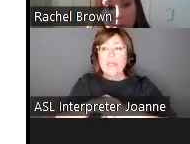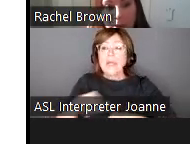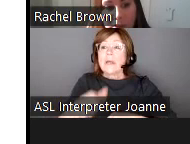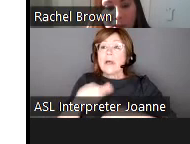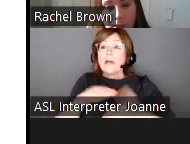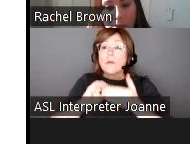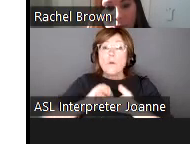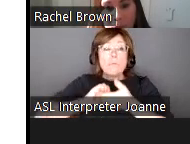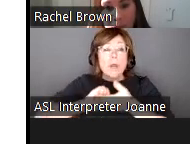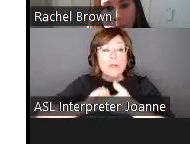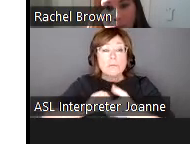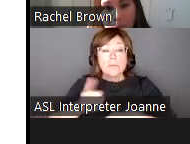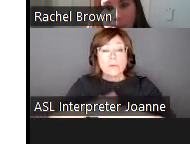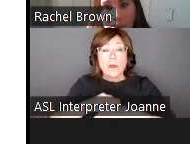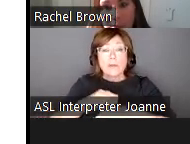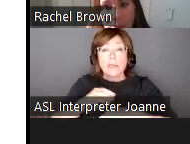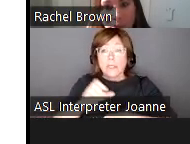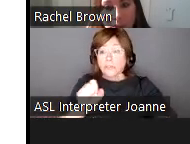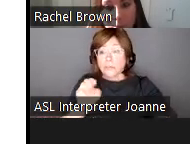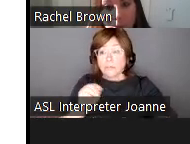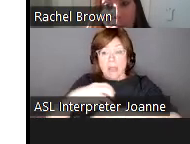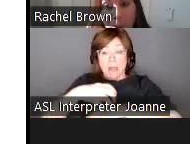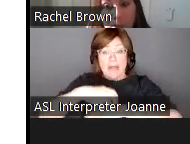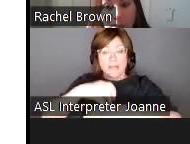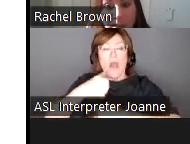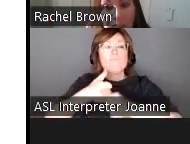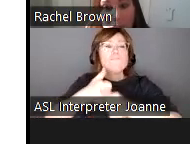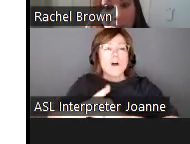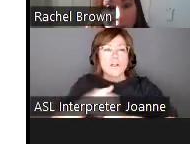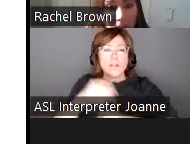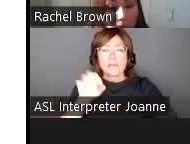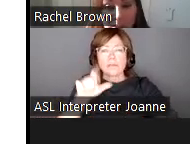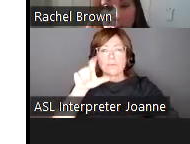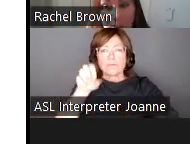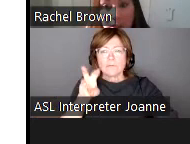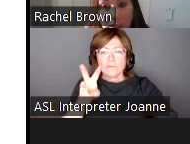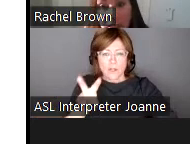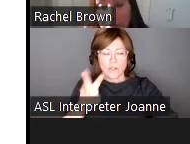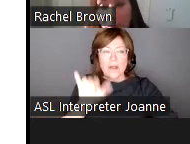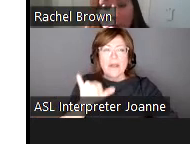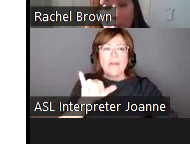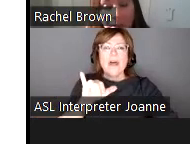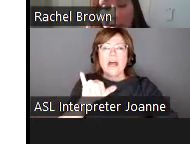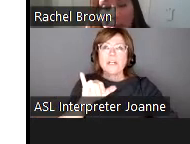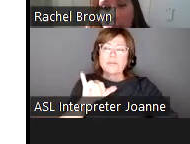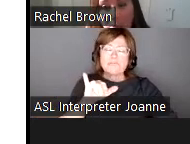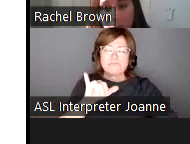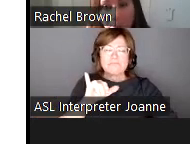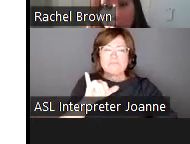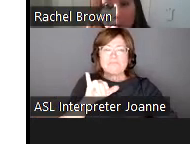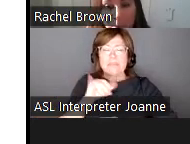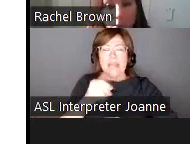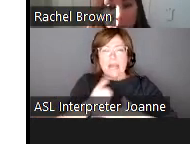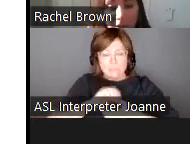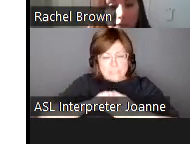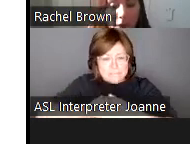community partners on social platforms. It really promotes engagement and visibility. And like I mentioned before,